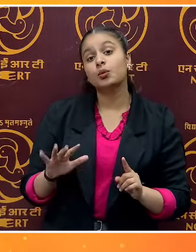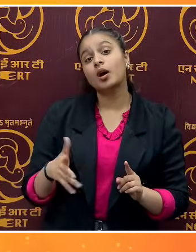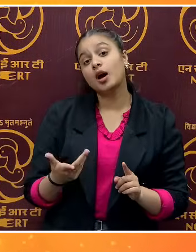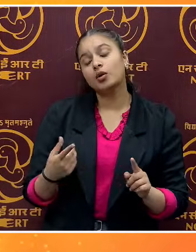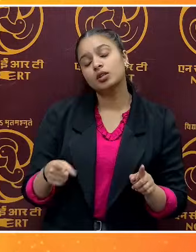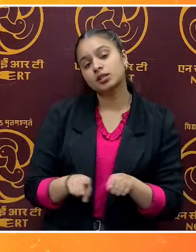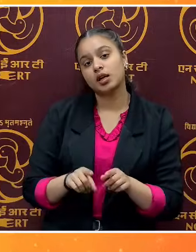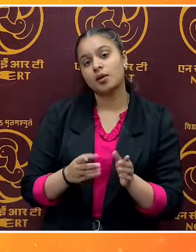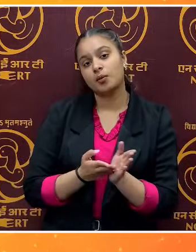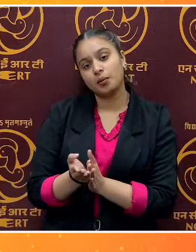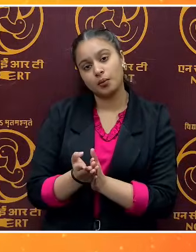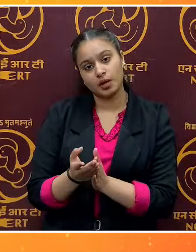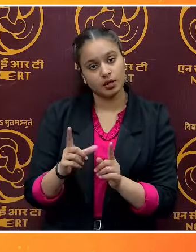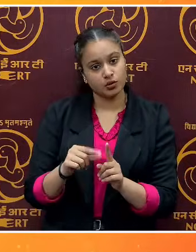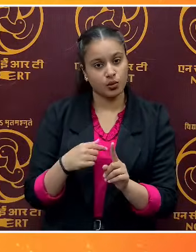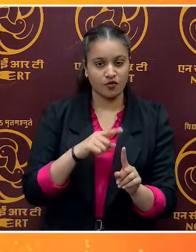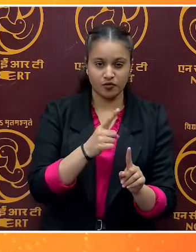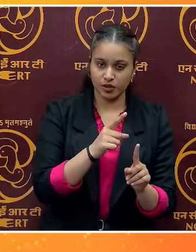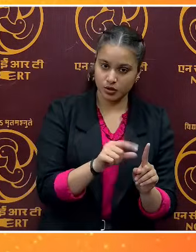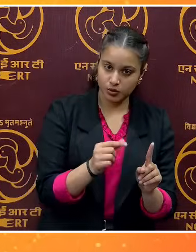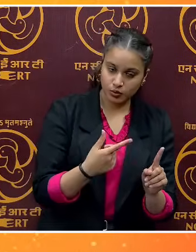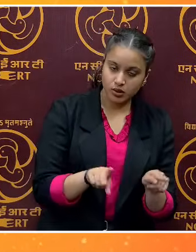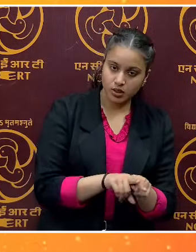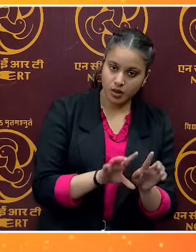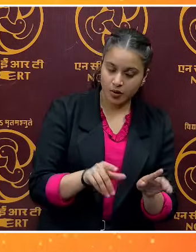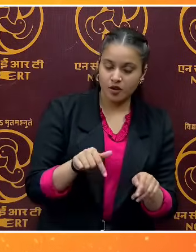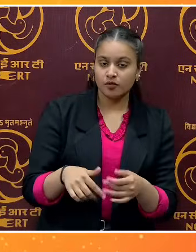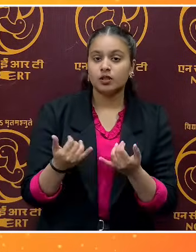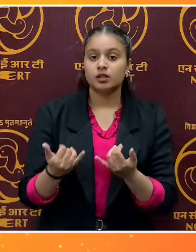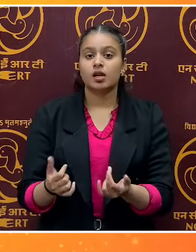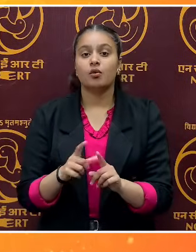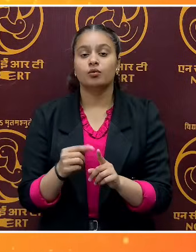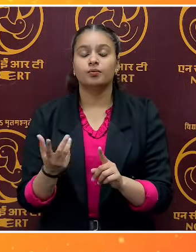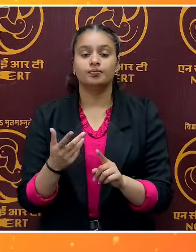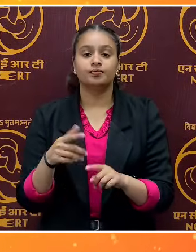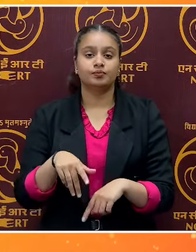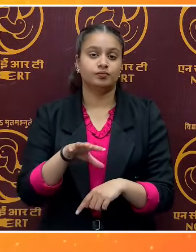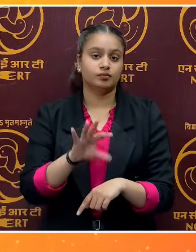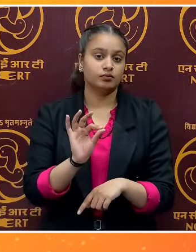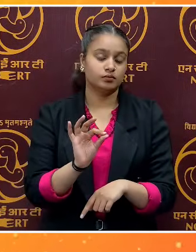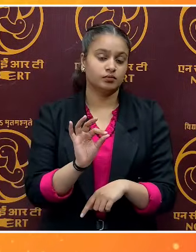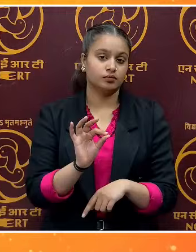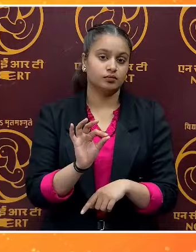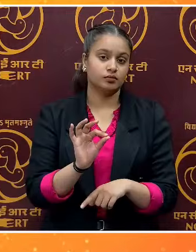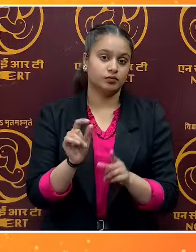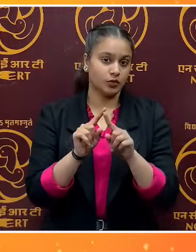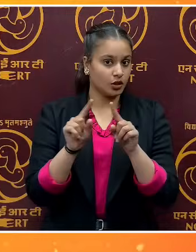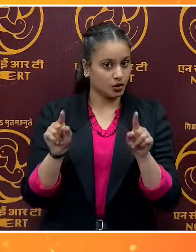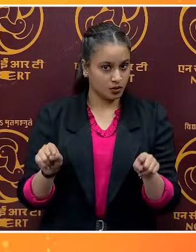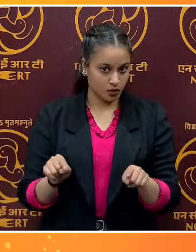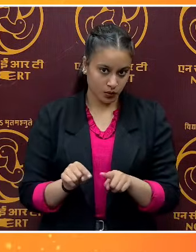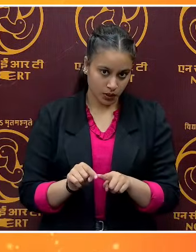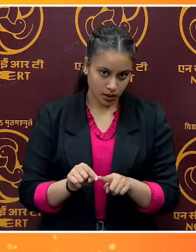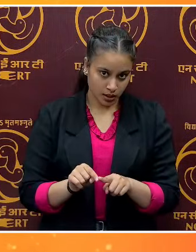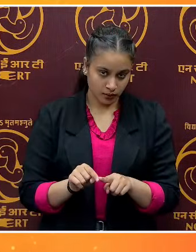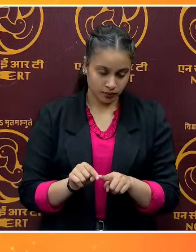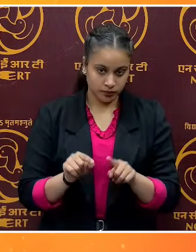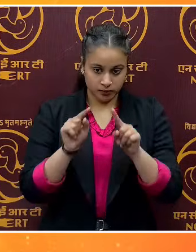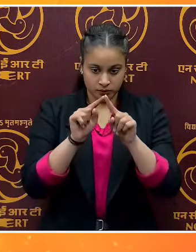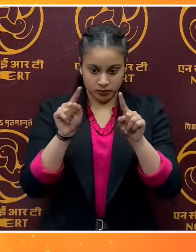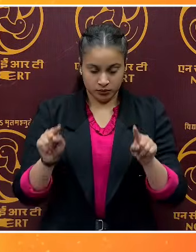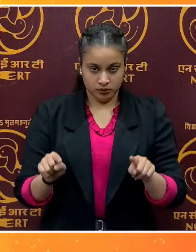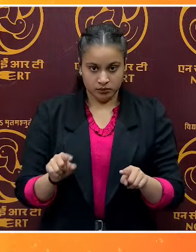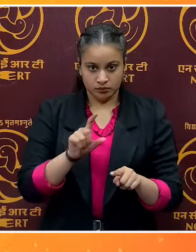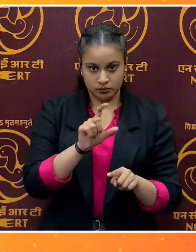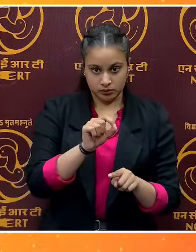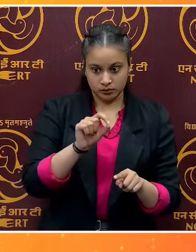similar way as we have done for first one, what we are doing here, we are taking a square of dimensions